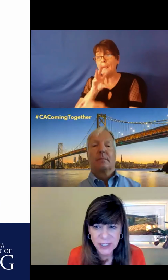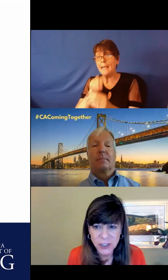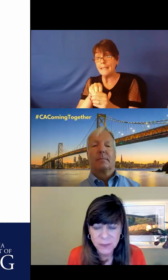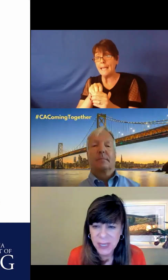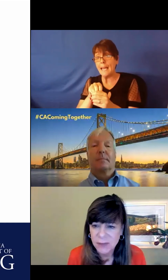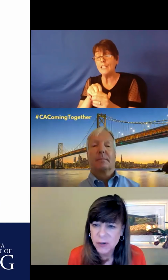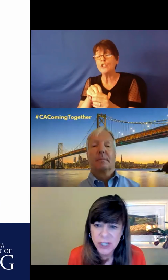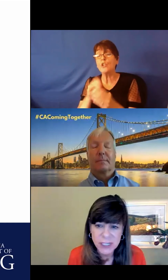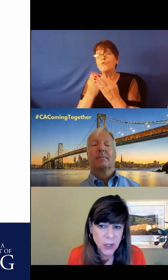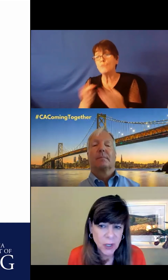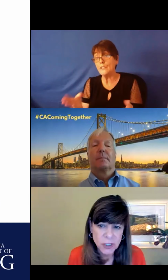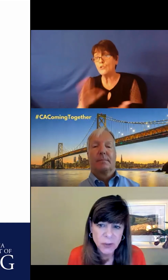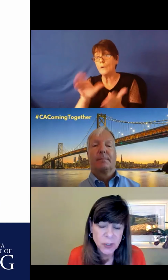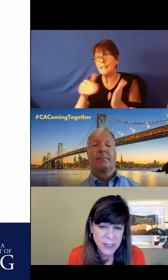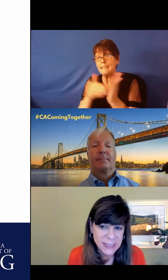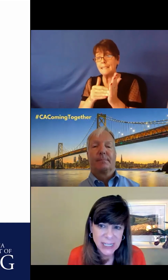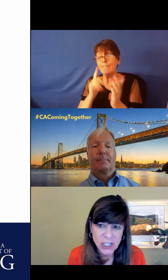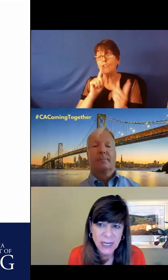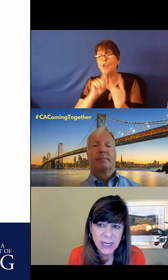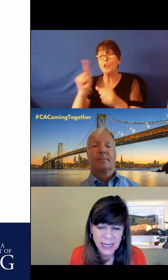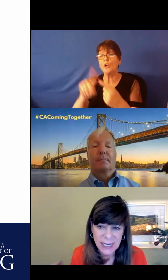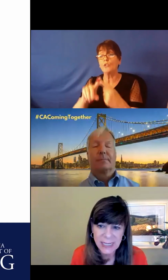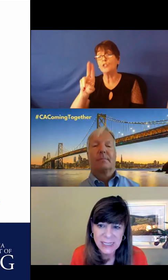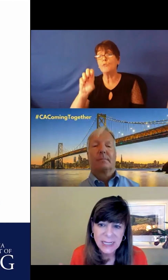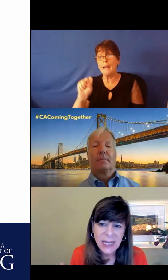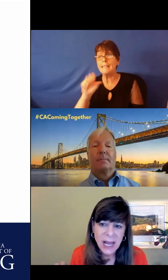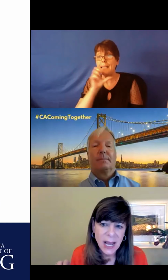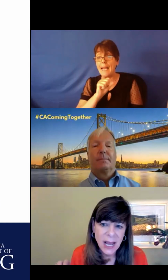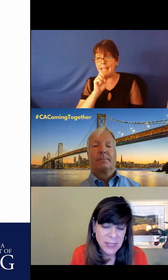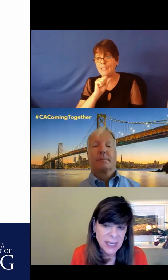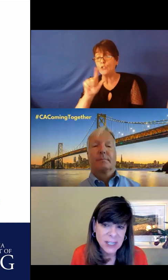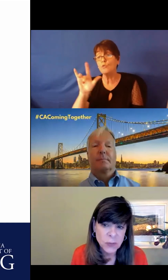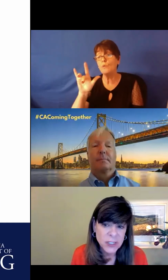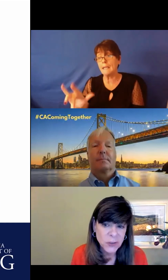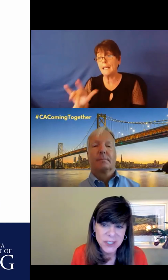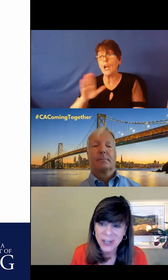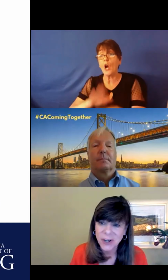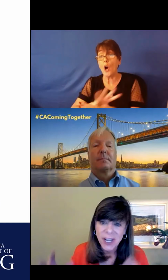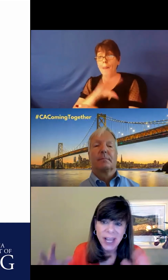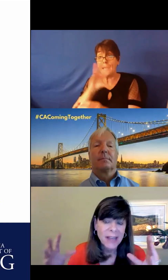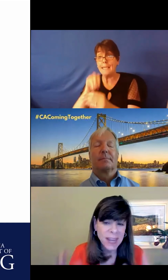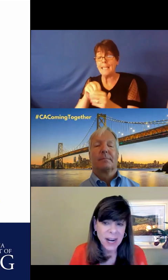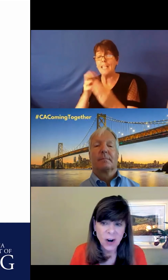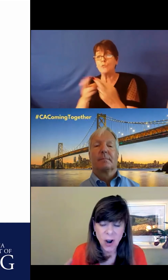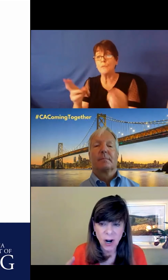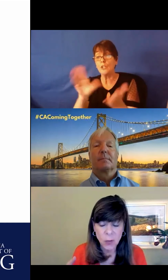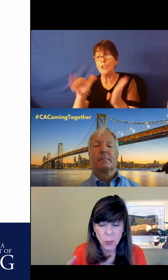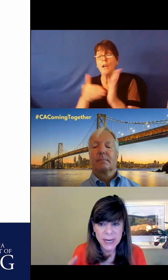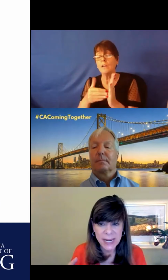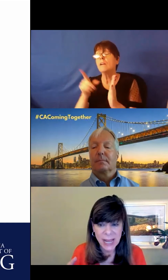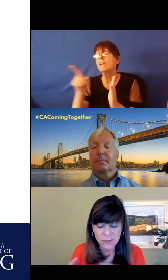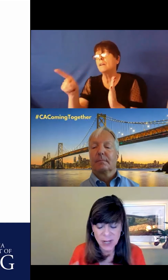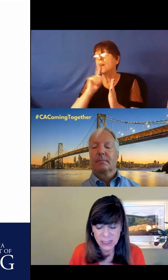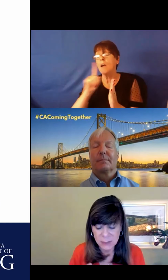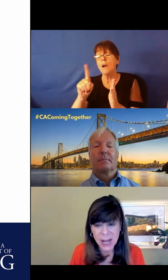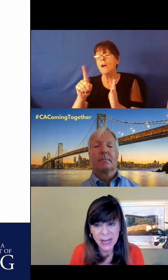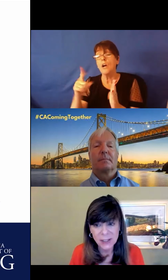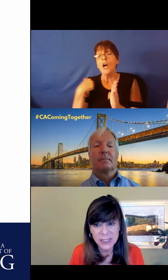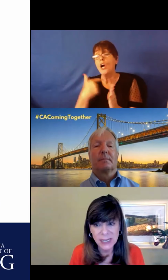Resource Center. If you just go to US Aging and hit the Engaged Resource Center, we